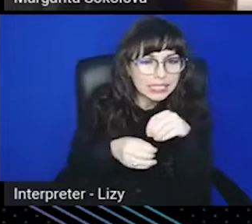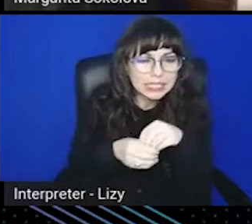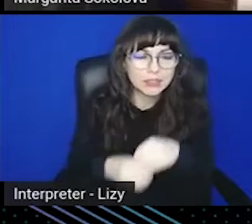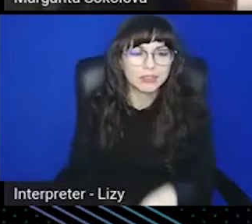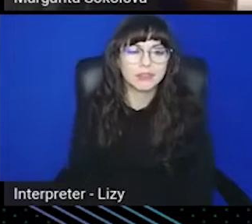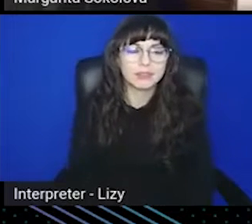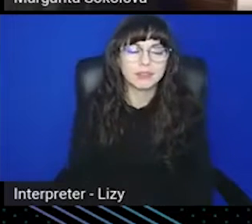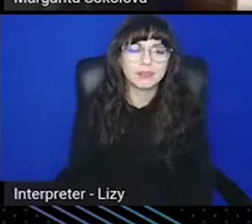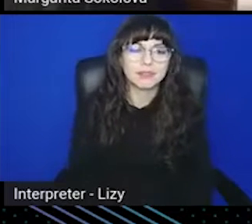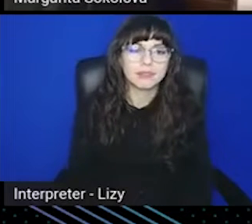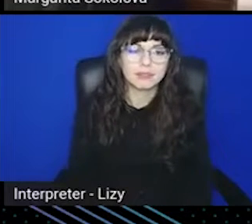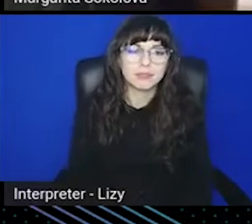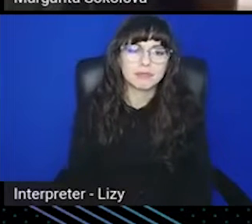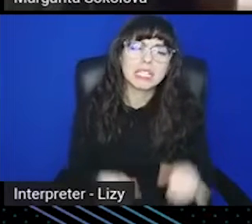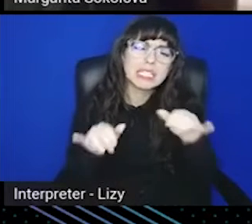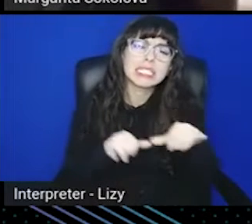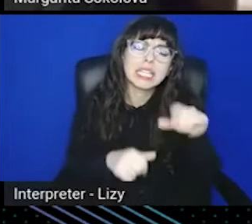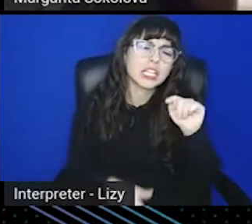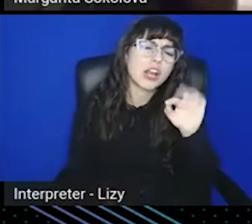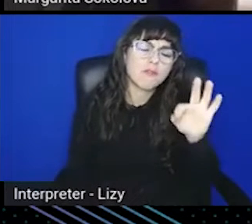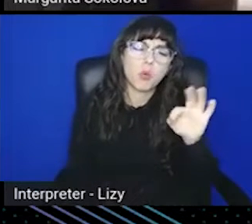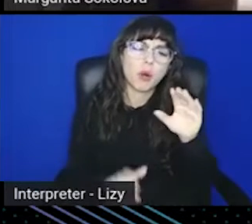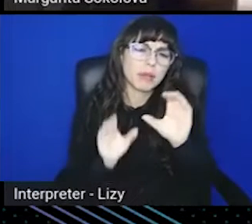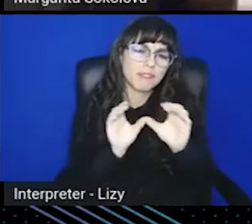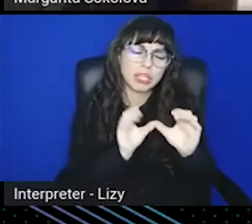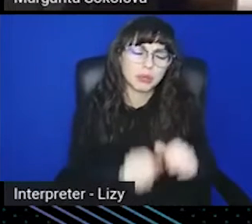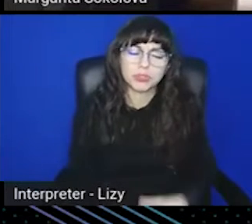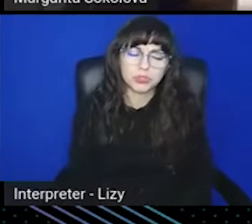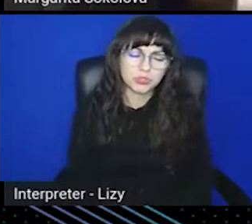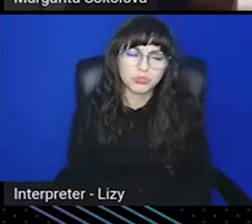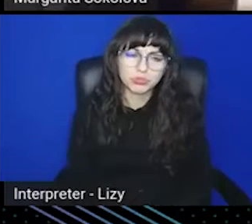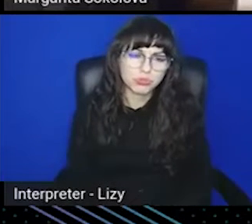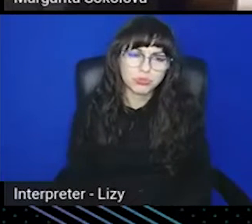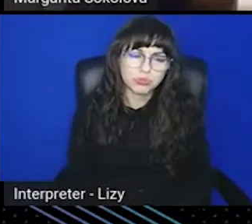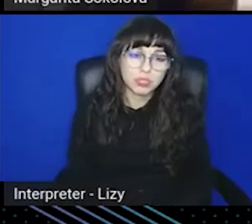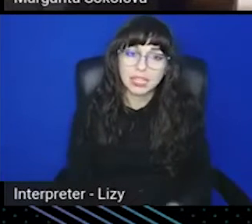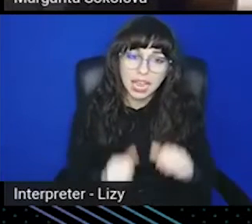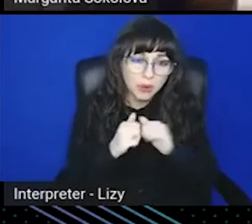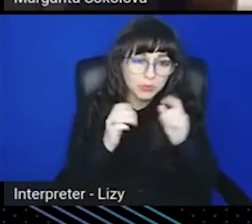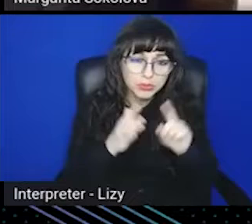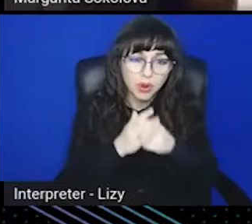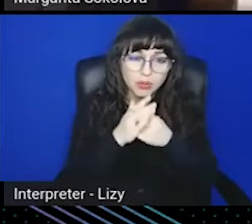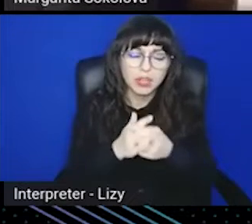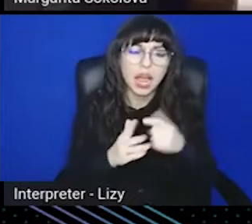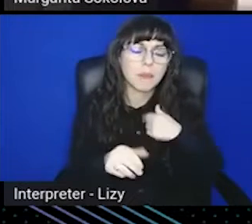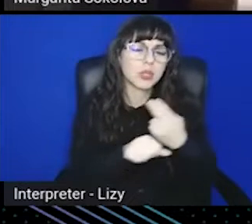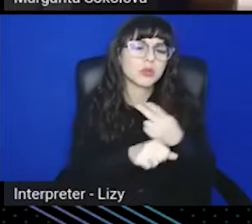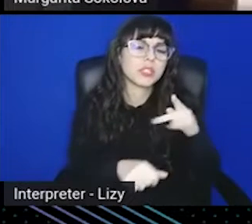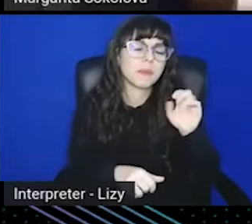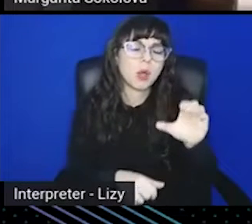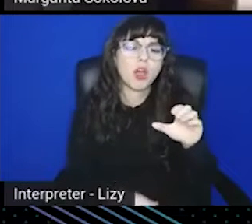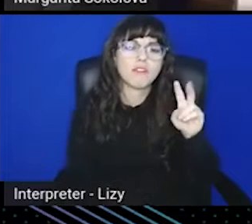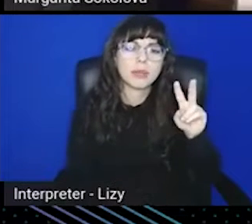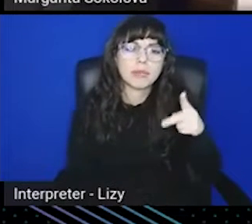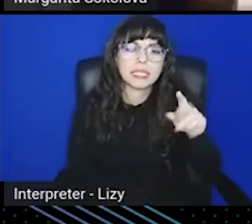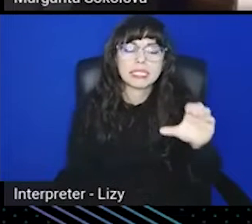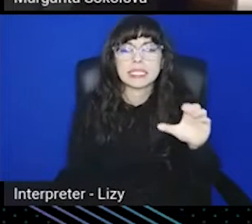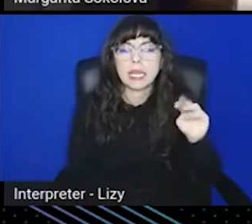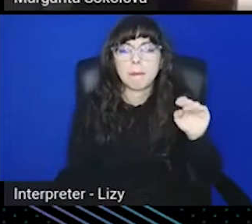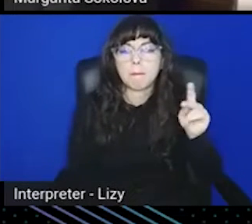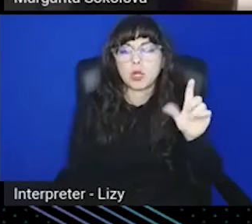So pretty standard Terraform configuration. To start, I'm using the public VPC module to provision